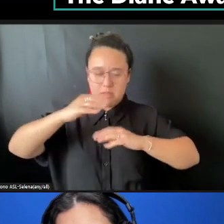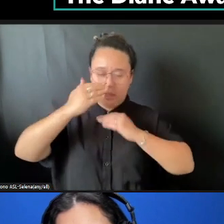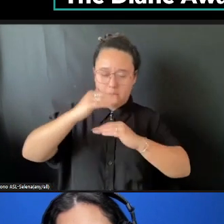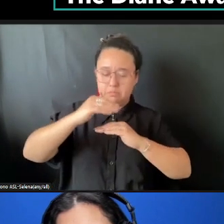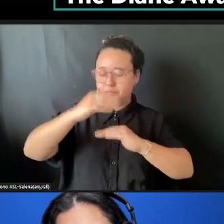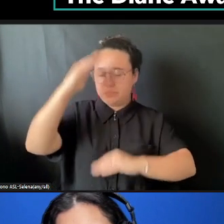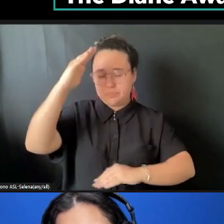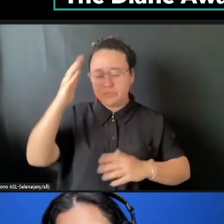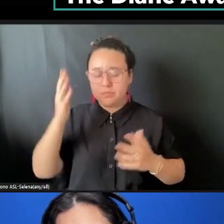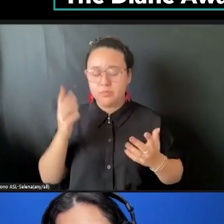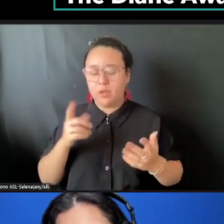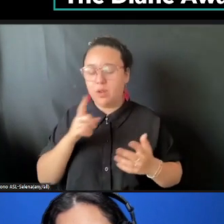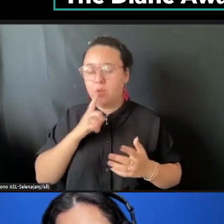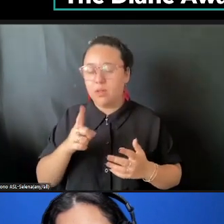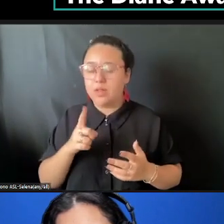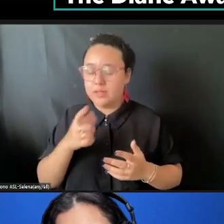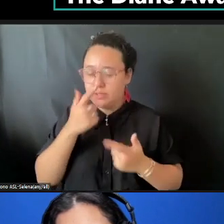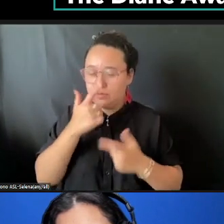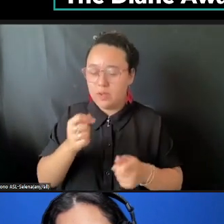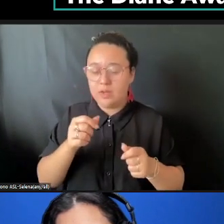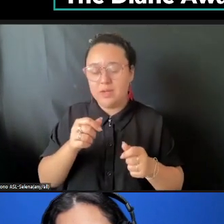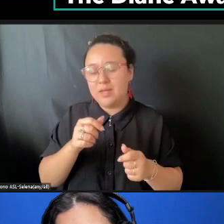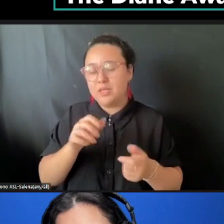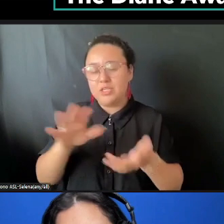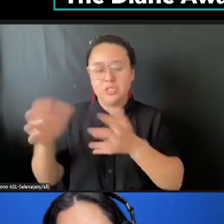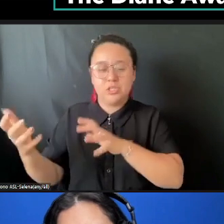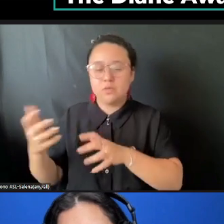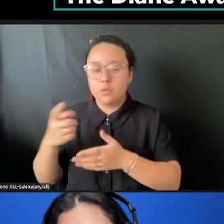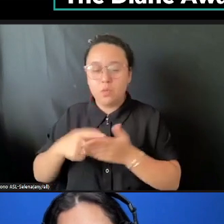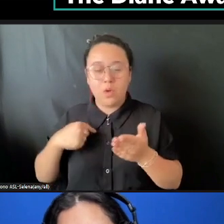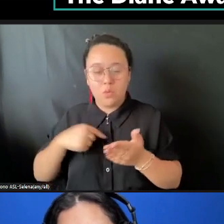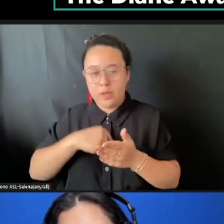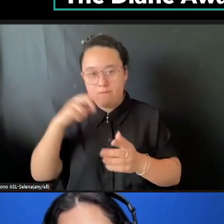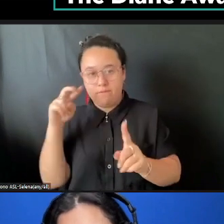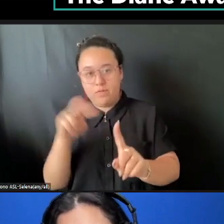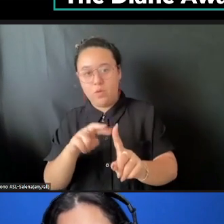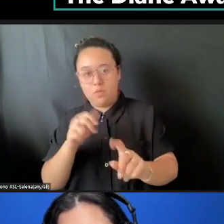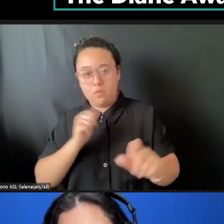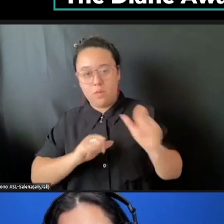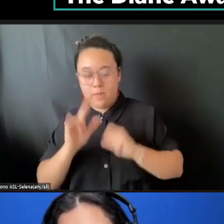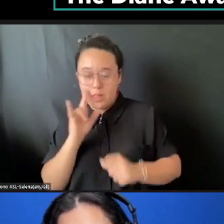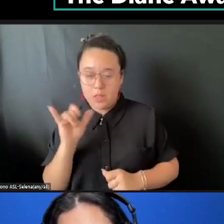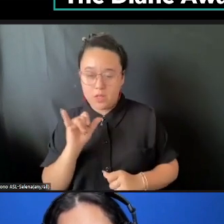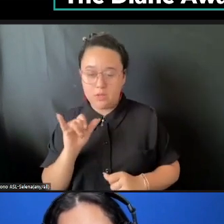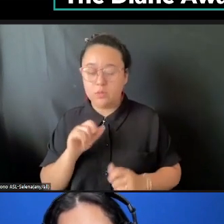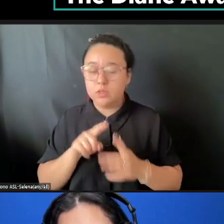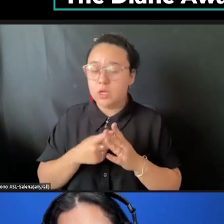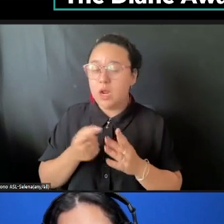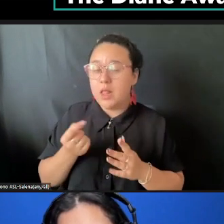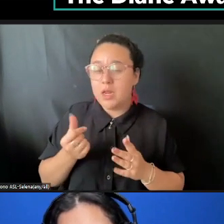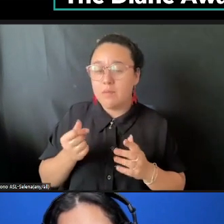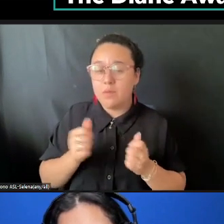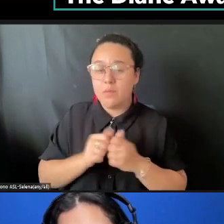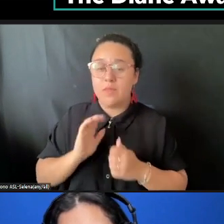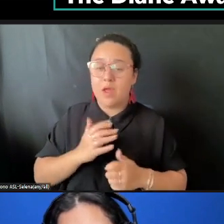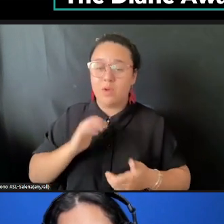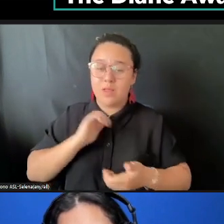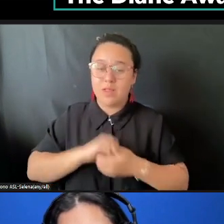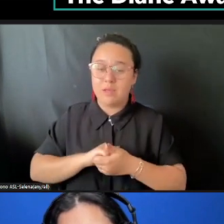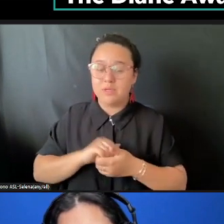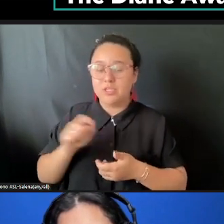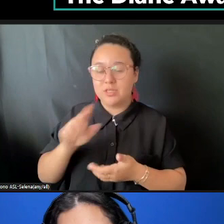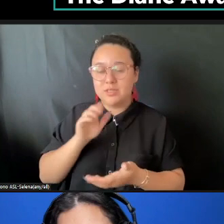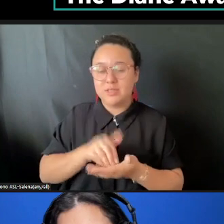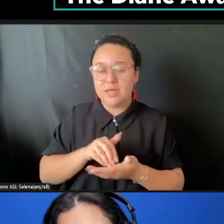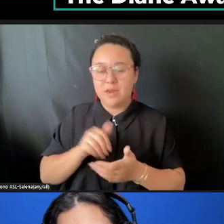I'm very interested in disrupting what we think performance is, you know. And I think that we started that a little bit with our collaboration at Center Theater